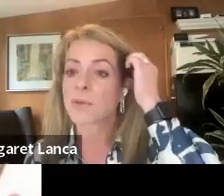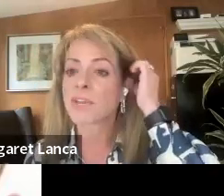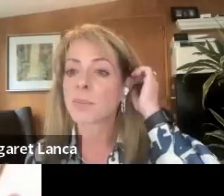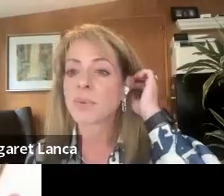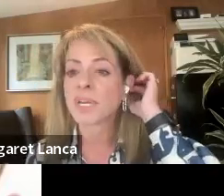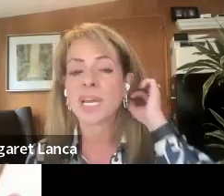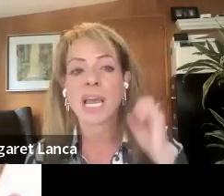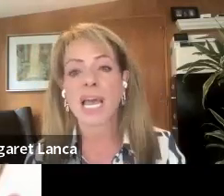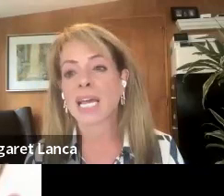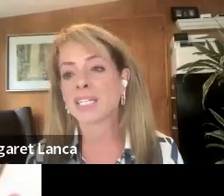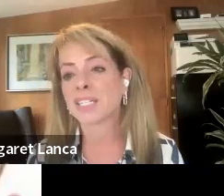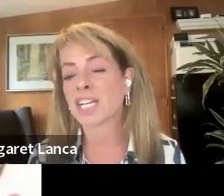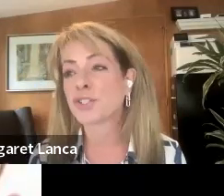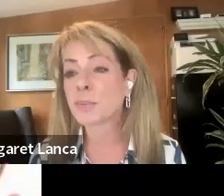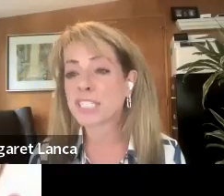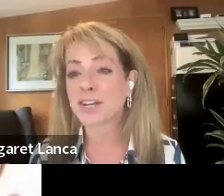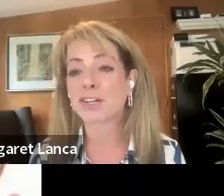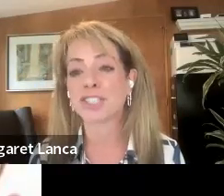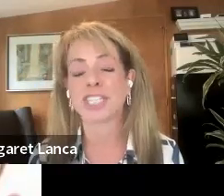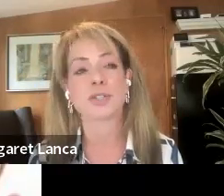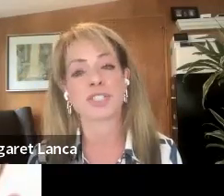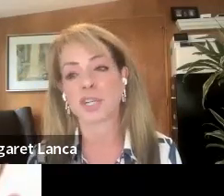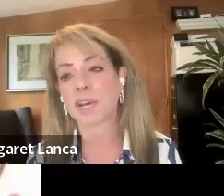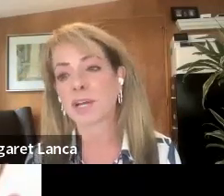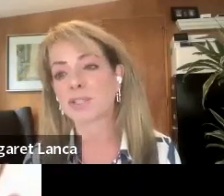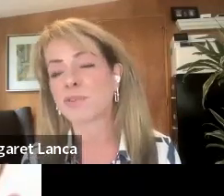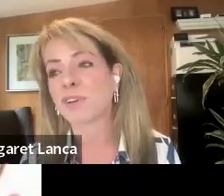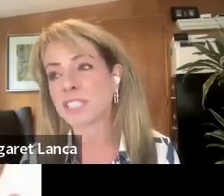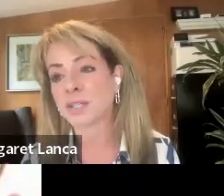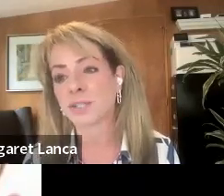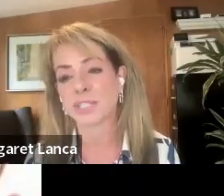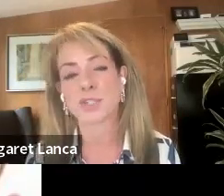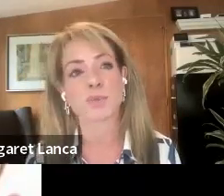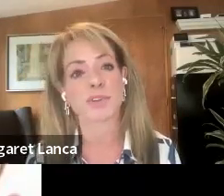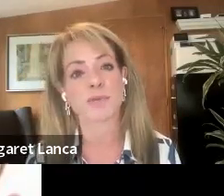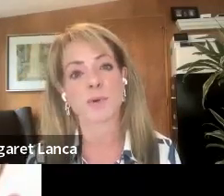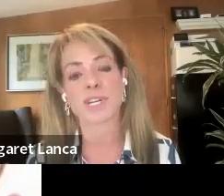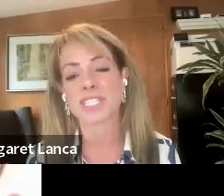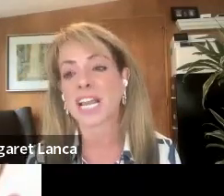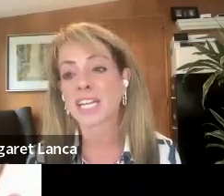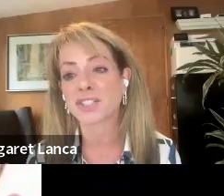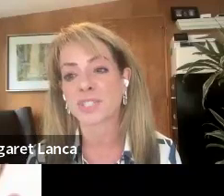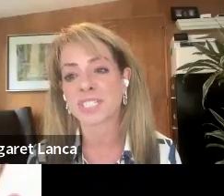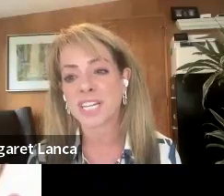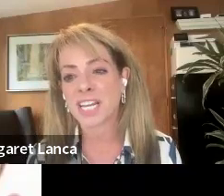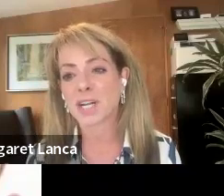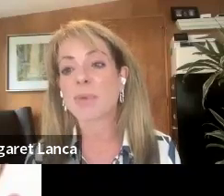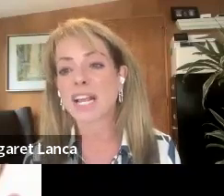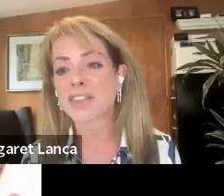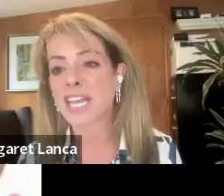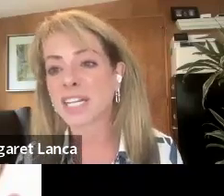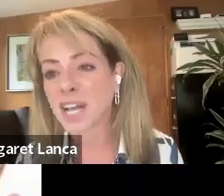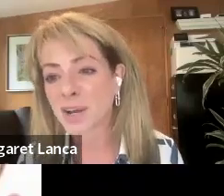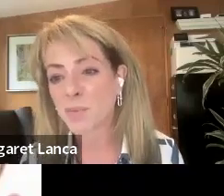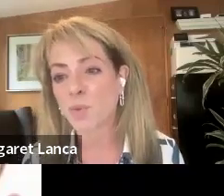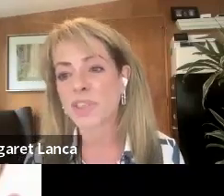assessment, for psychotherapy. And during my psychology internship, I also volunteered to interpret for a psychiatrist.